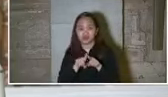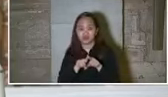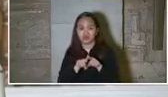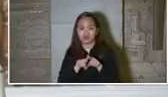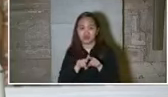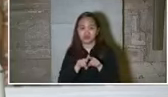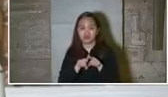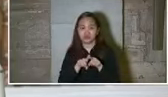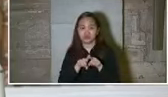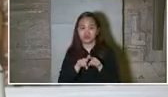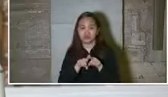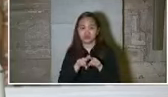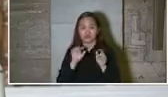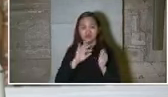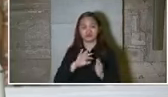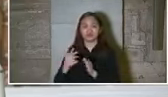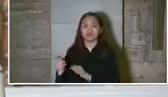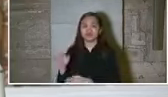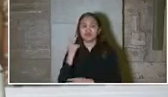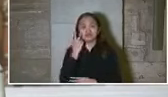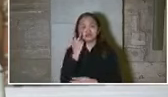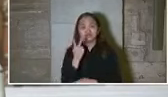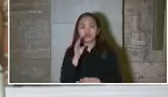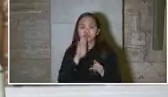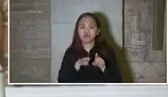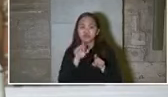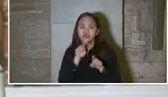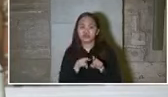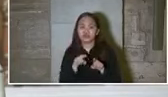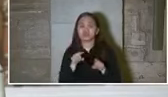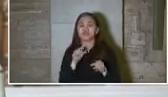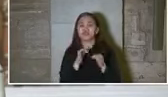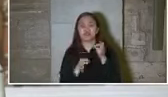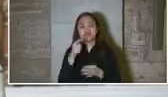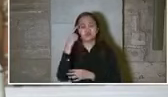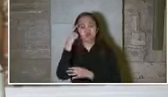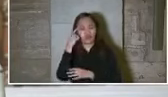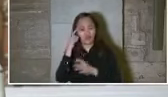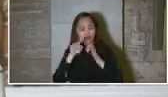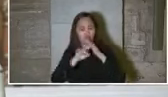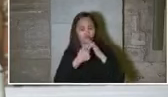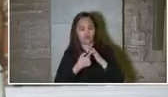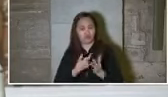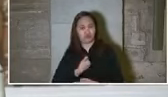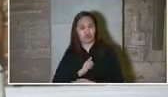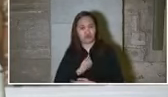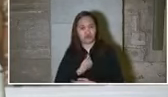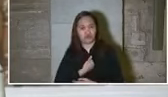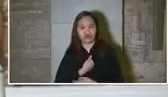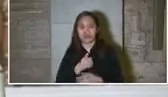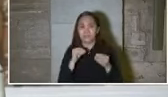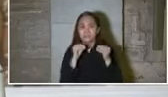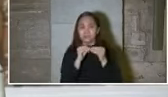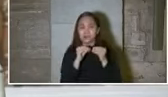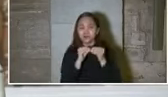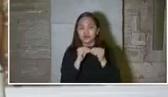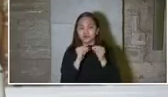You see, my dear brothers and sisters, when we start thinking of ourselves as